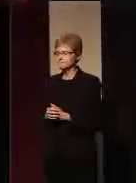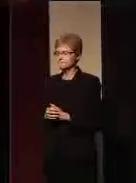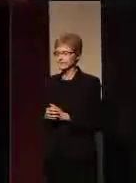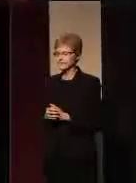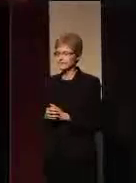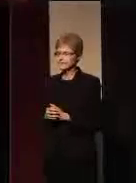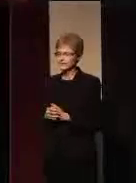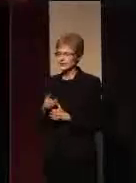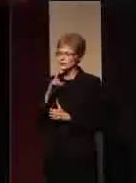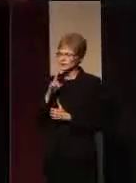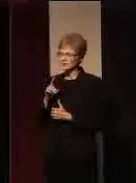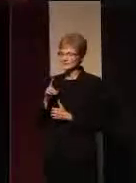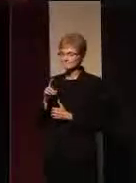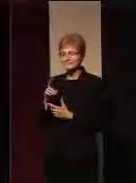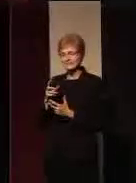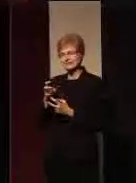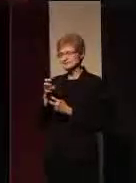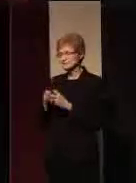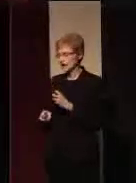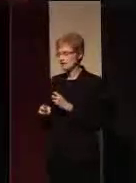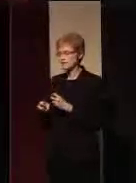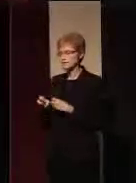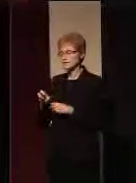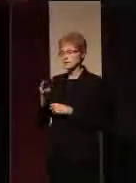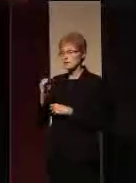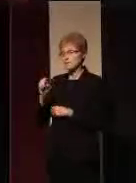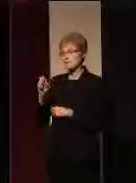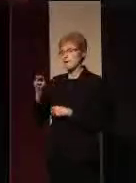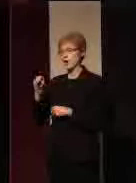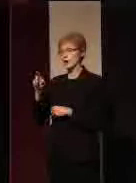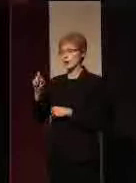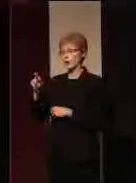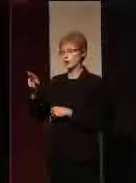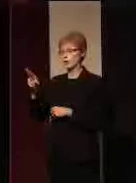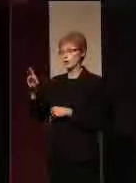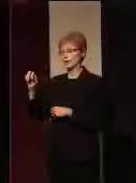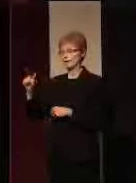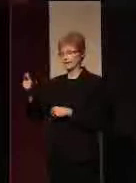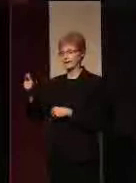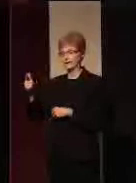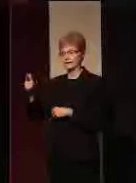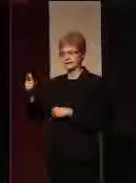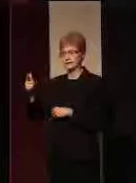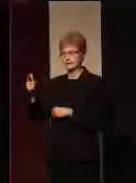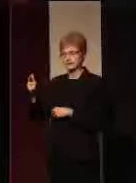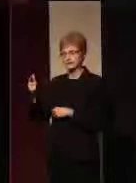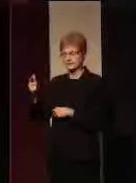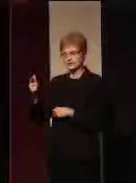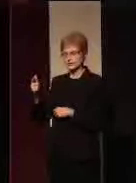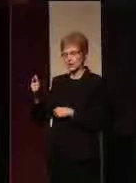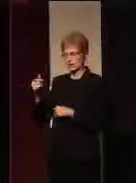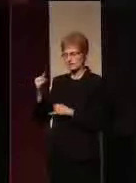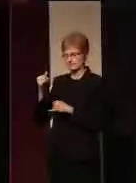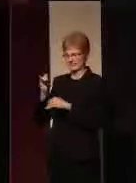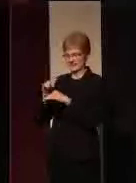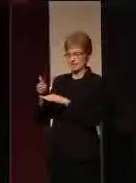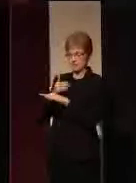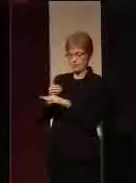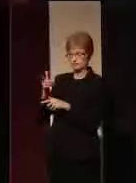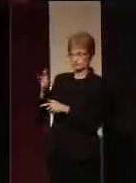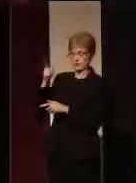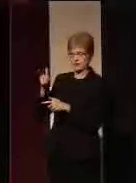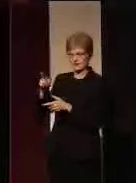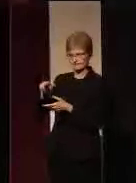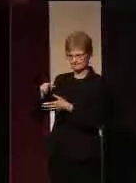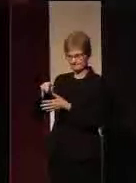You know, it's a tough issue, but Martin Luther King said on his last night when he spoke to the sanitation workers, the night before he was